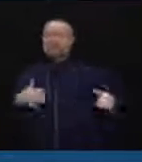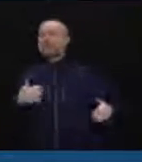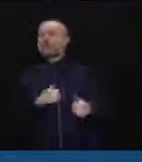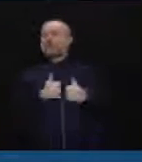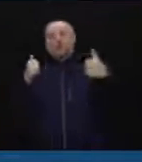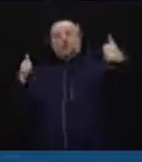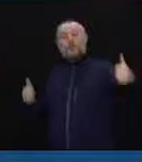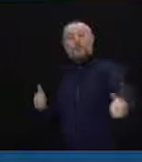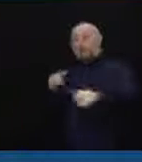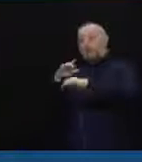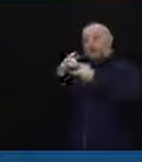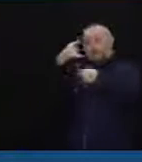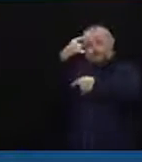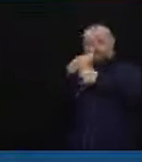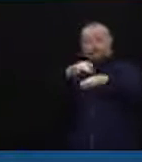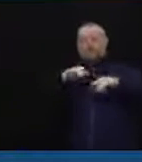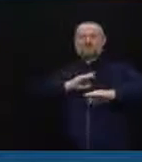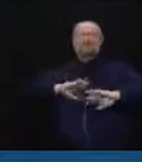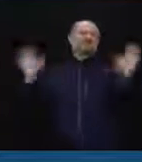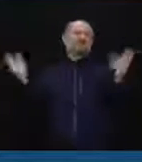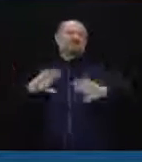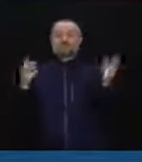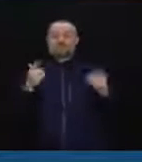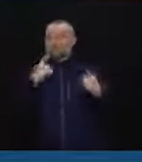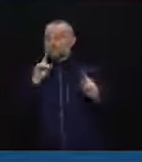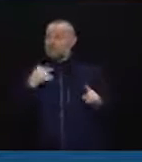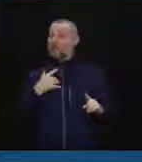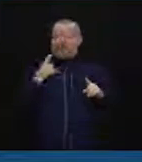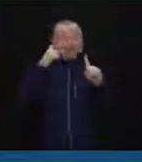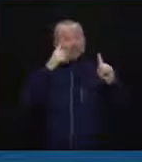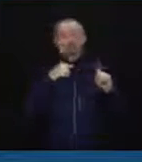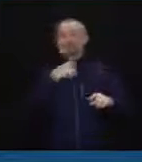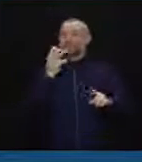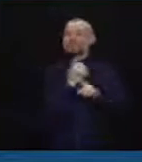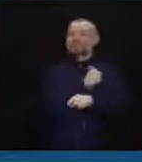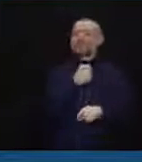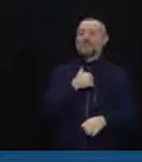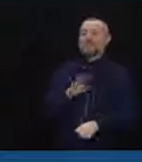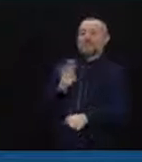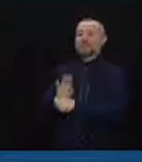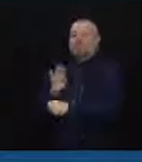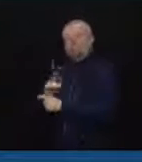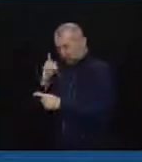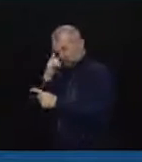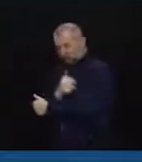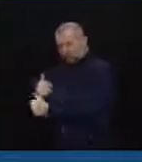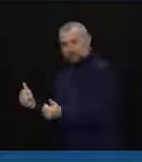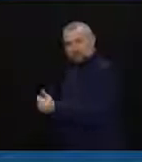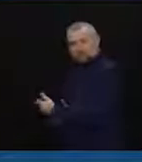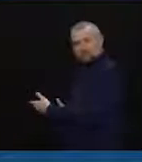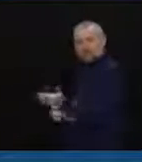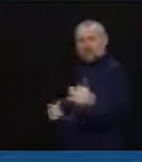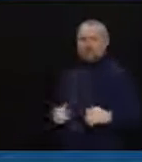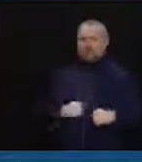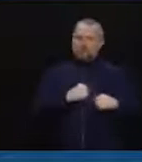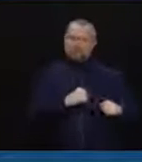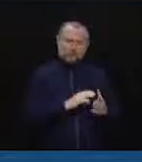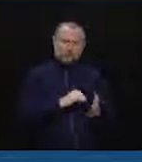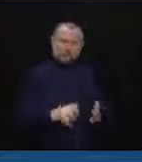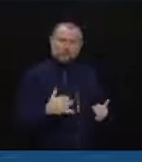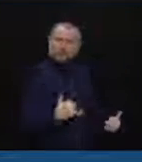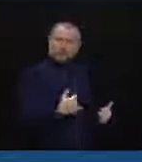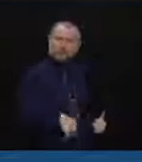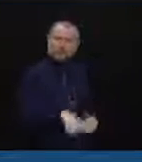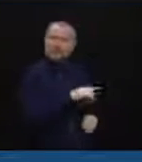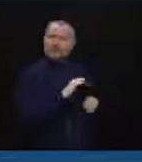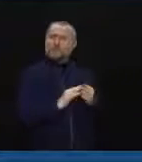businesses will make their decisions. We are still setting forth to protect the students, but the numbers are trending much better, and there definitely is an end